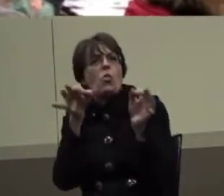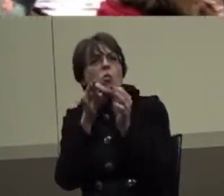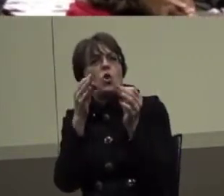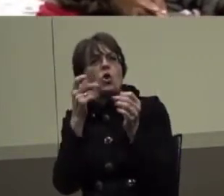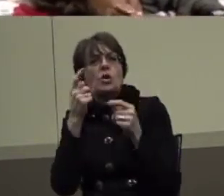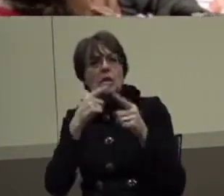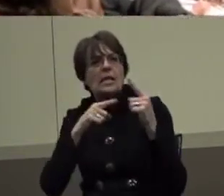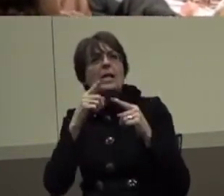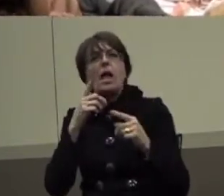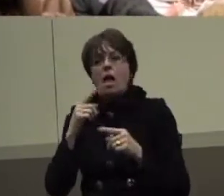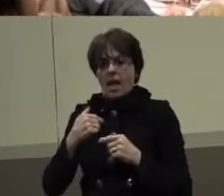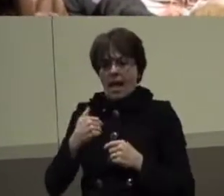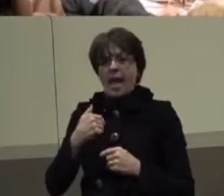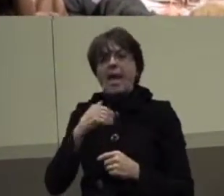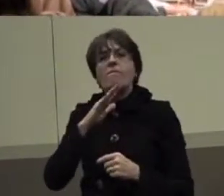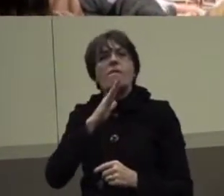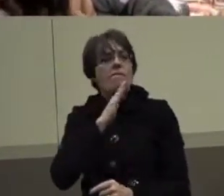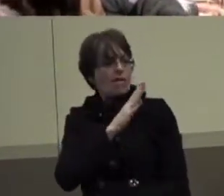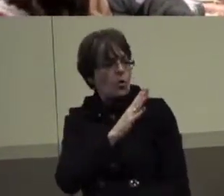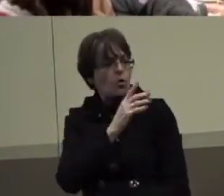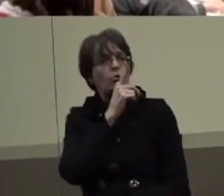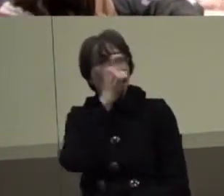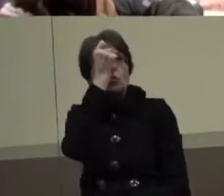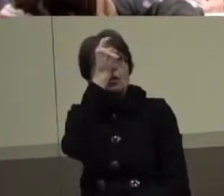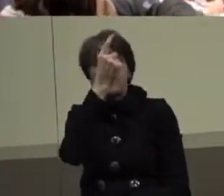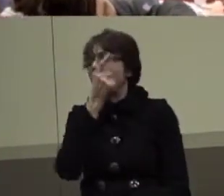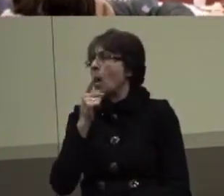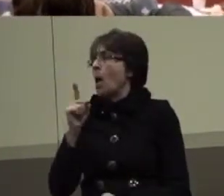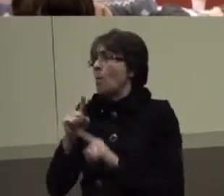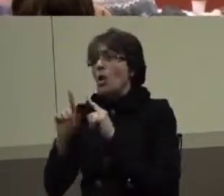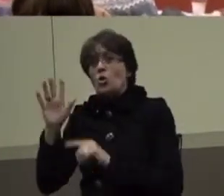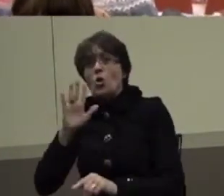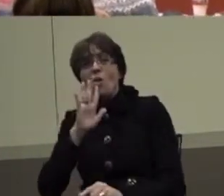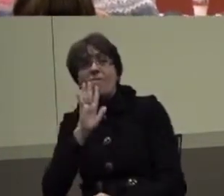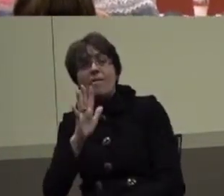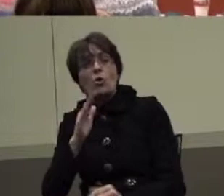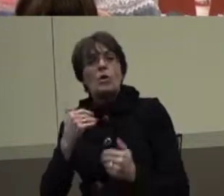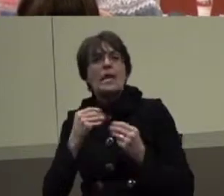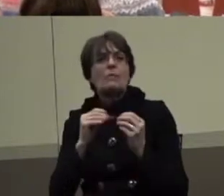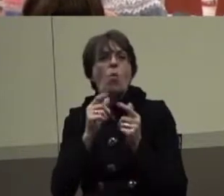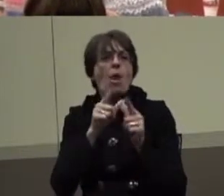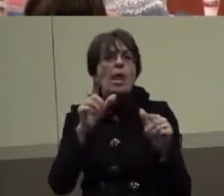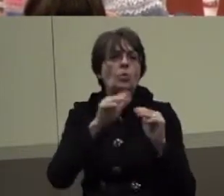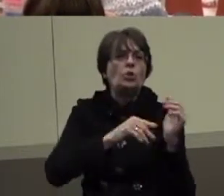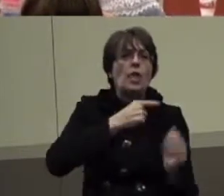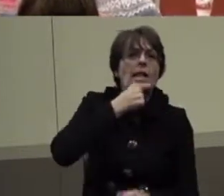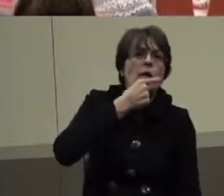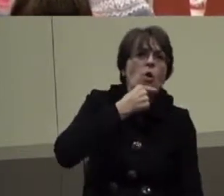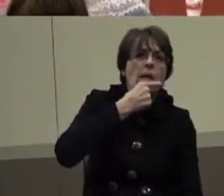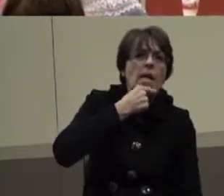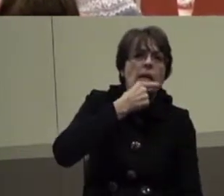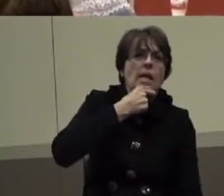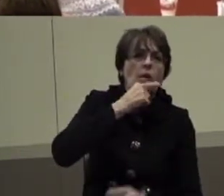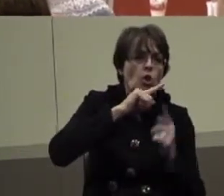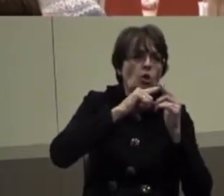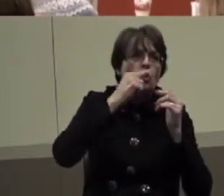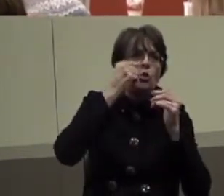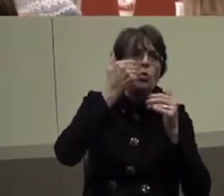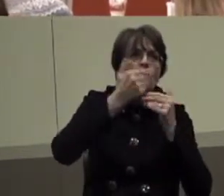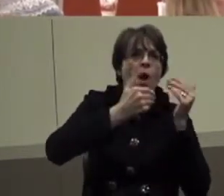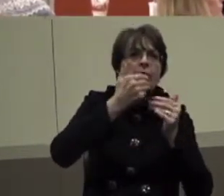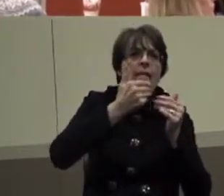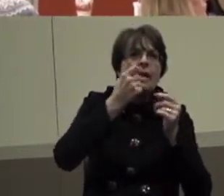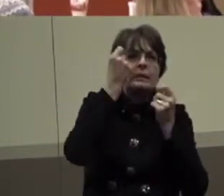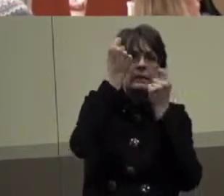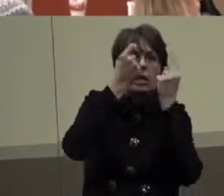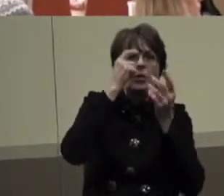had 5-year-olds that got it. 5-year-olds have so much more language than a hearing 5-year-old to process Yeah.